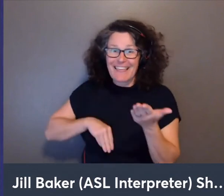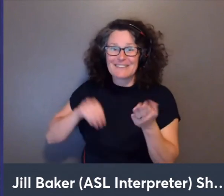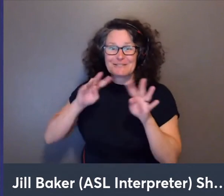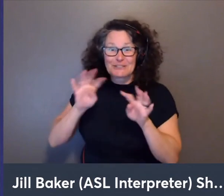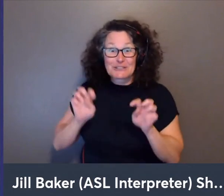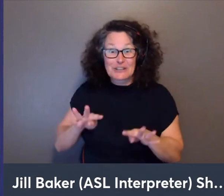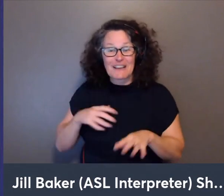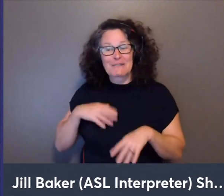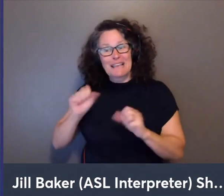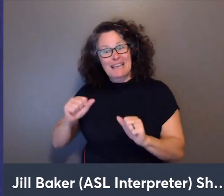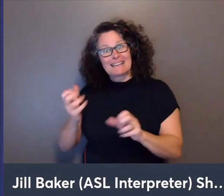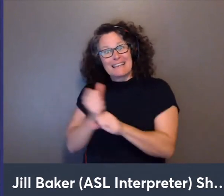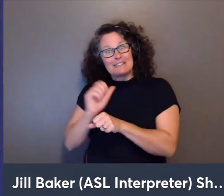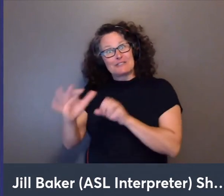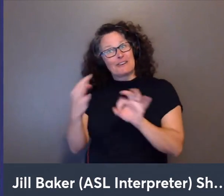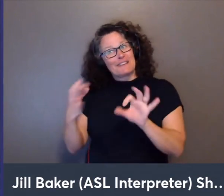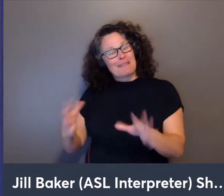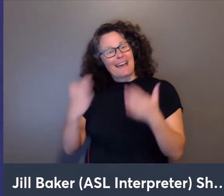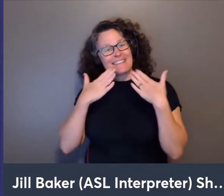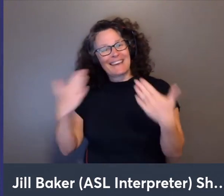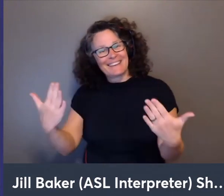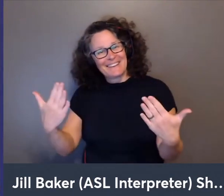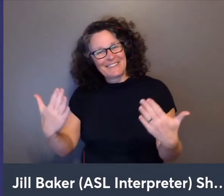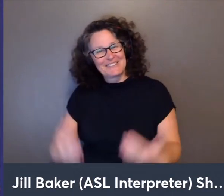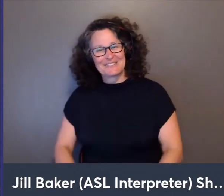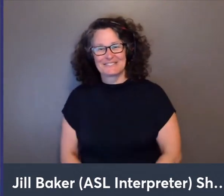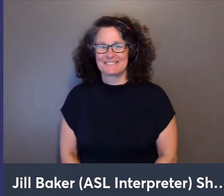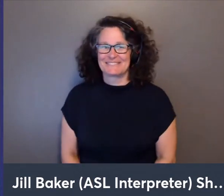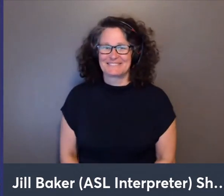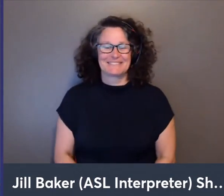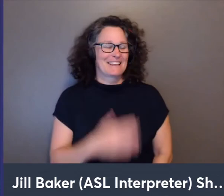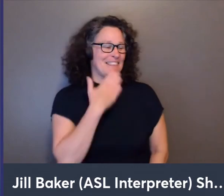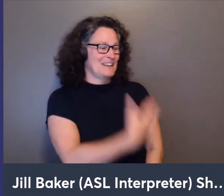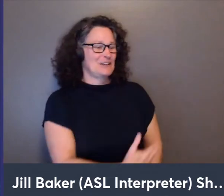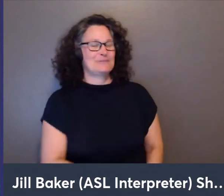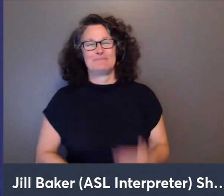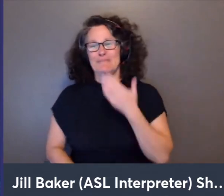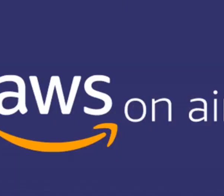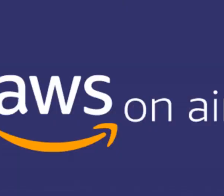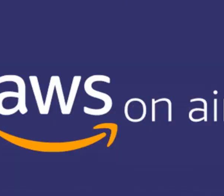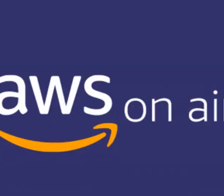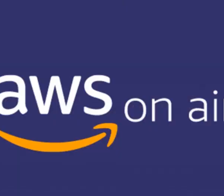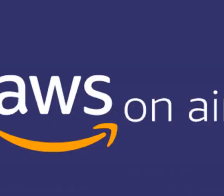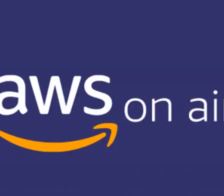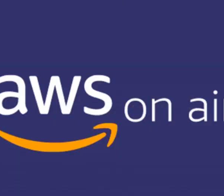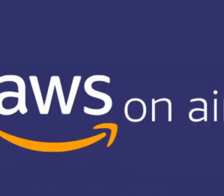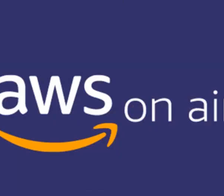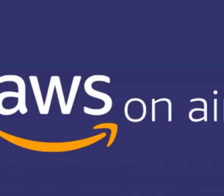your feedback. Thank you. Thank you. Thank you so much.